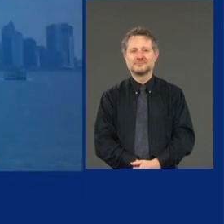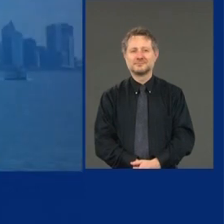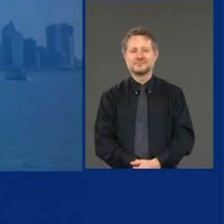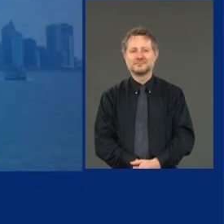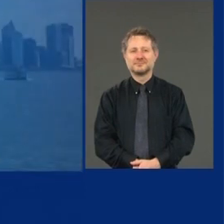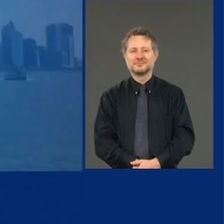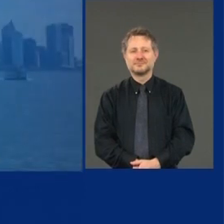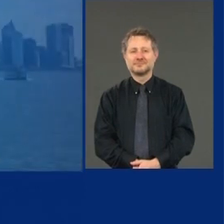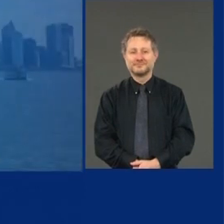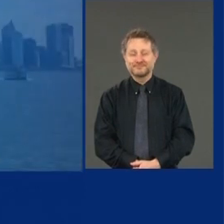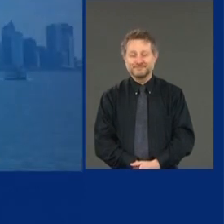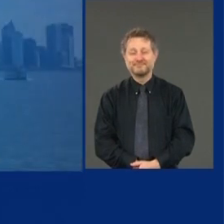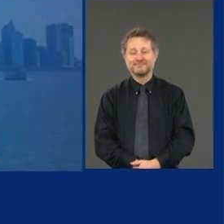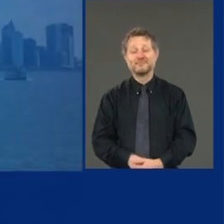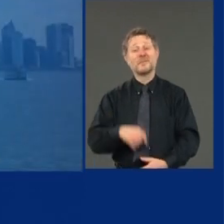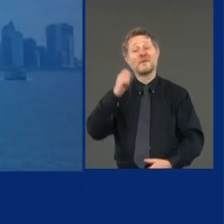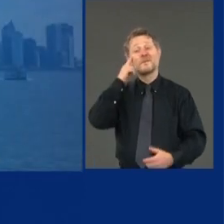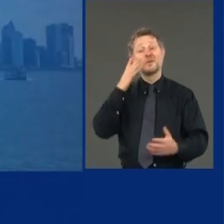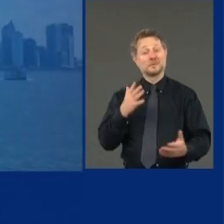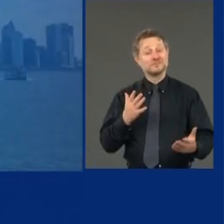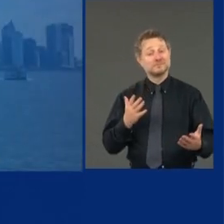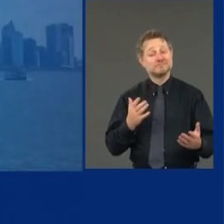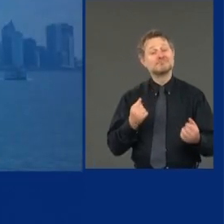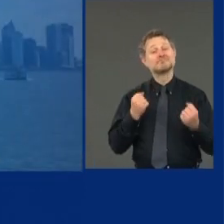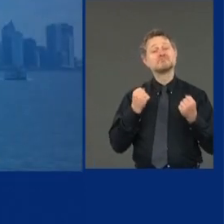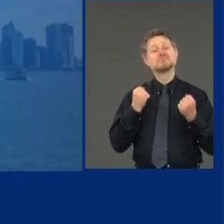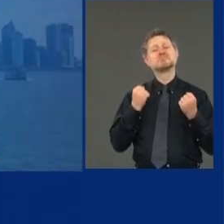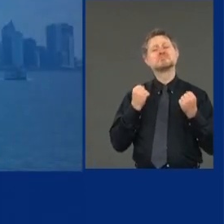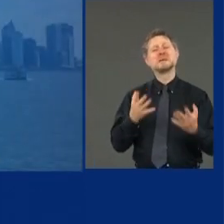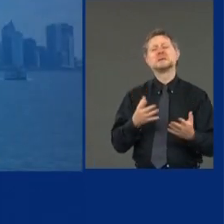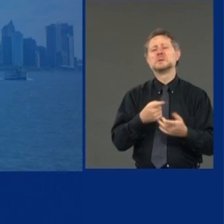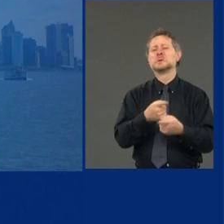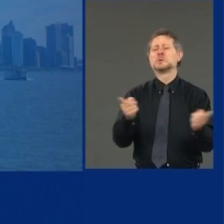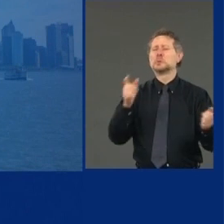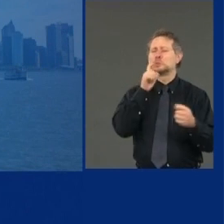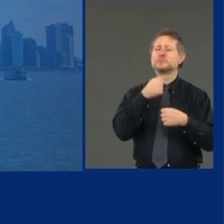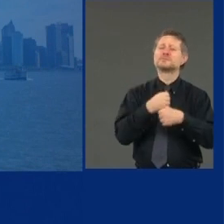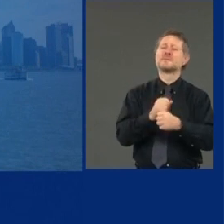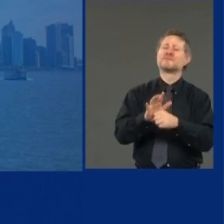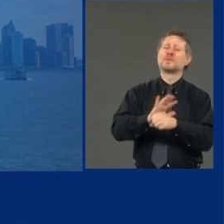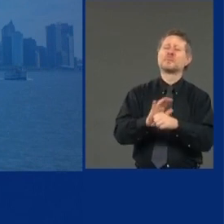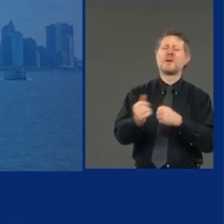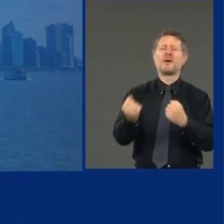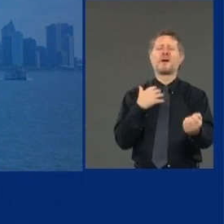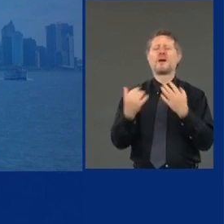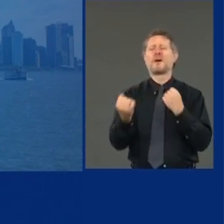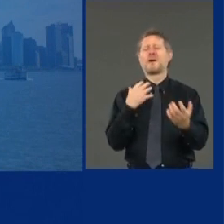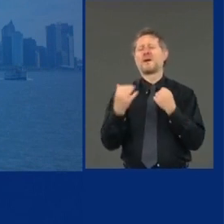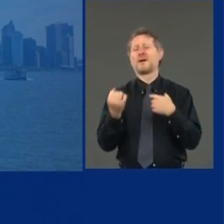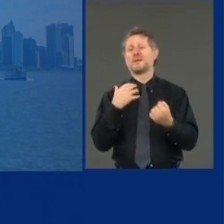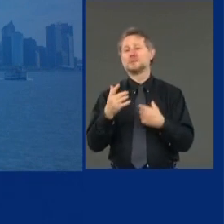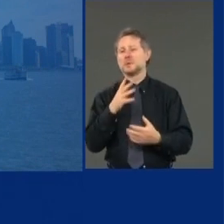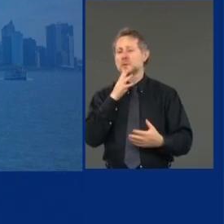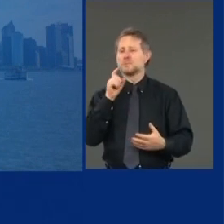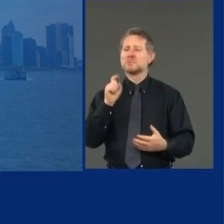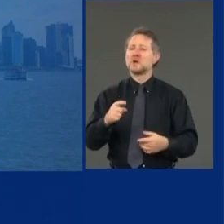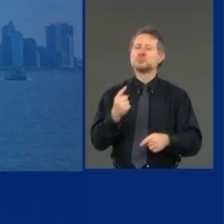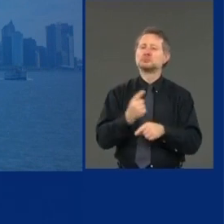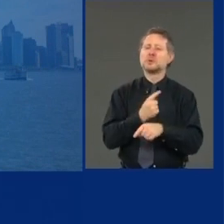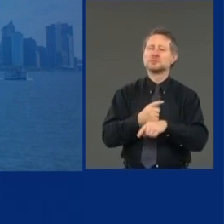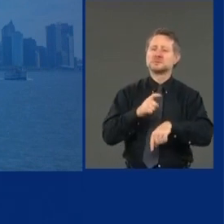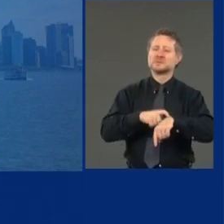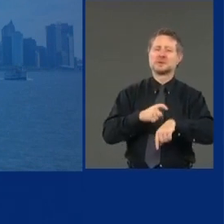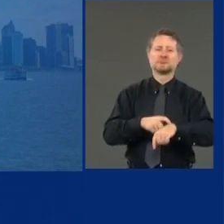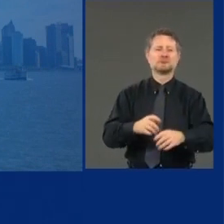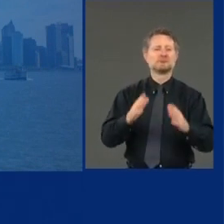Very cool. See, a lot of on the submissions, they had to be the right length of time. They couldn't